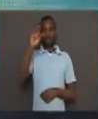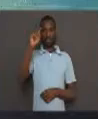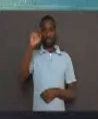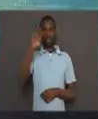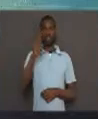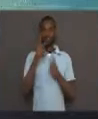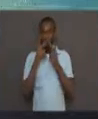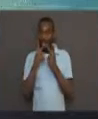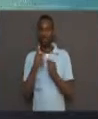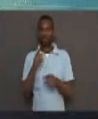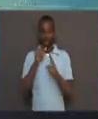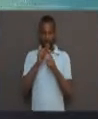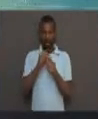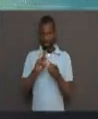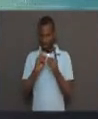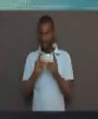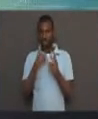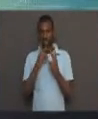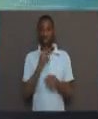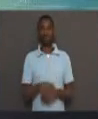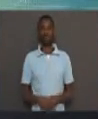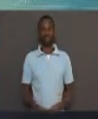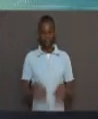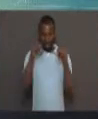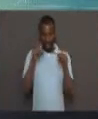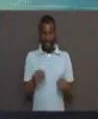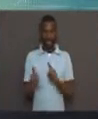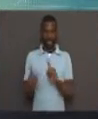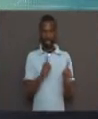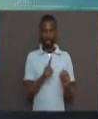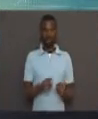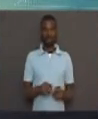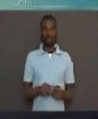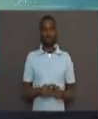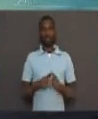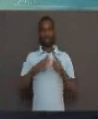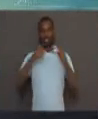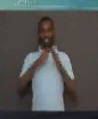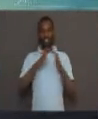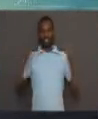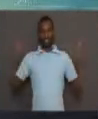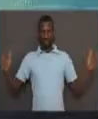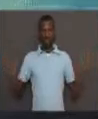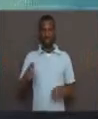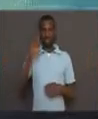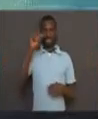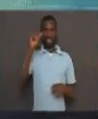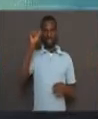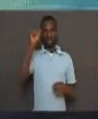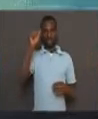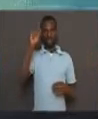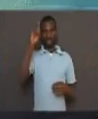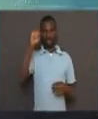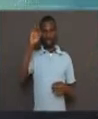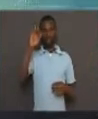Today, we will learn more about radioactivity, including